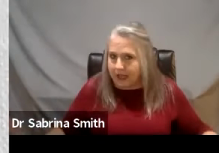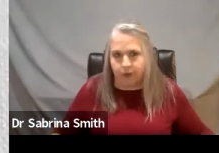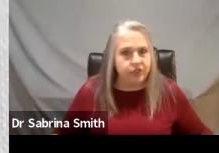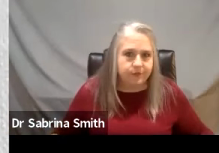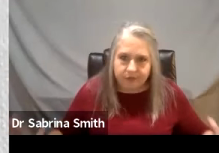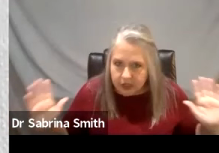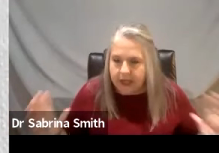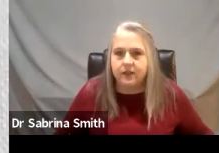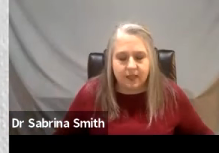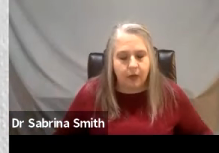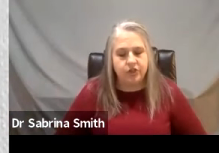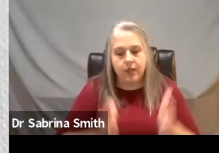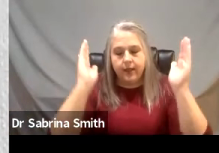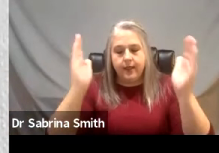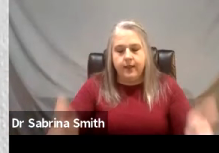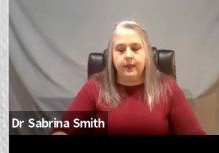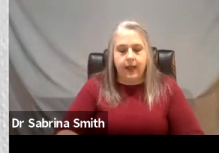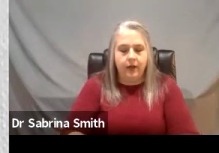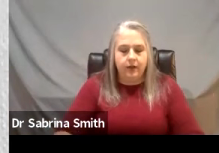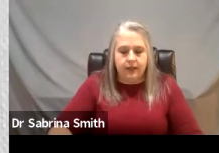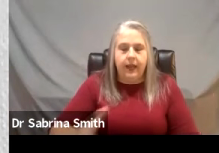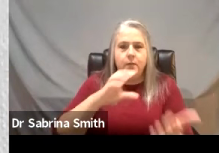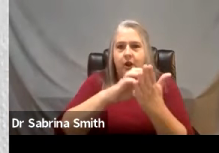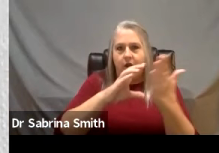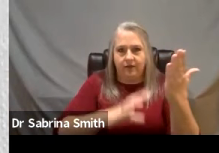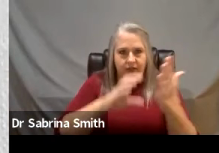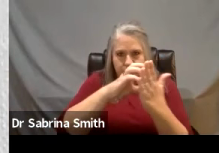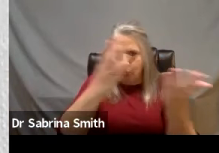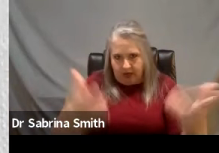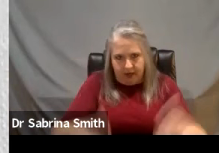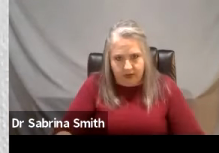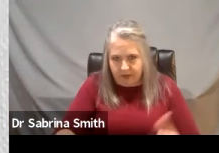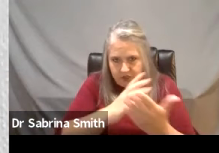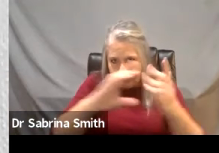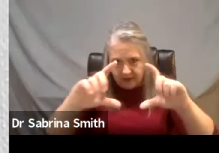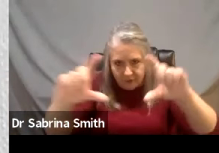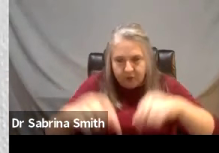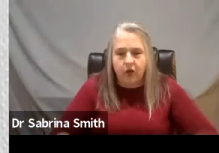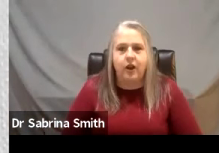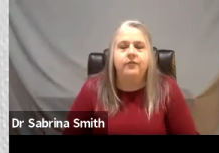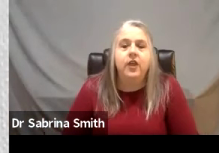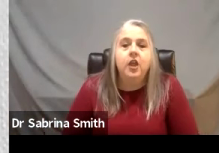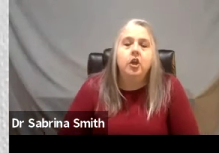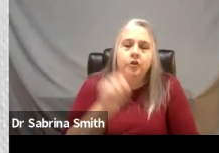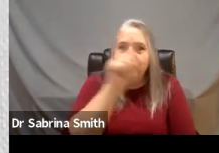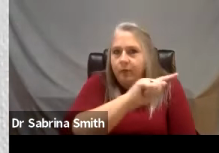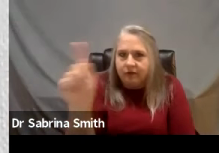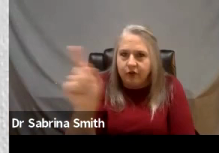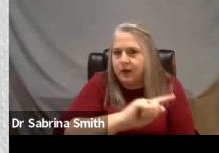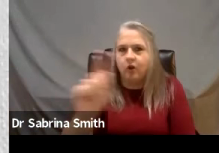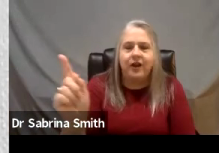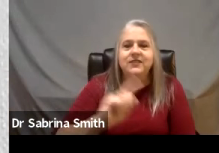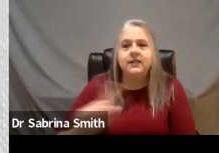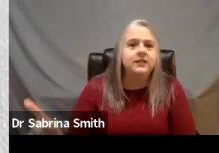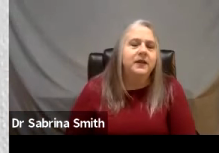own language, in English language, get out a paragraph, like a story or whatever. Just take the first paragraph. Go through the